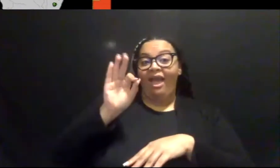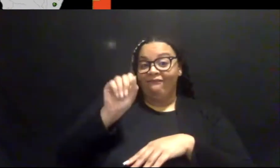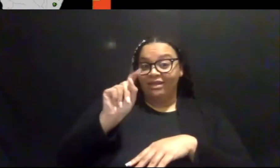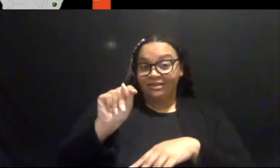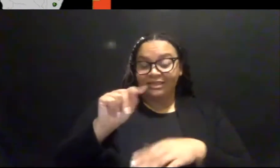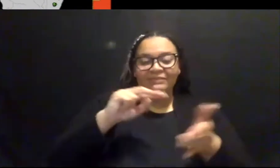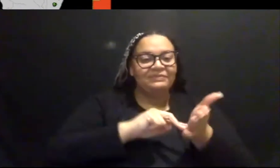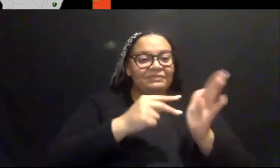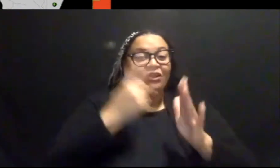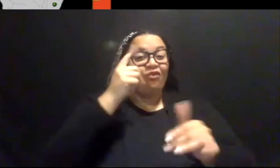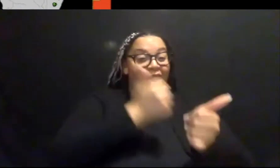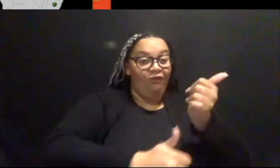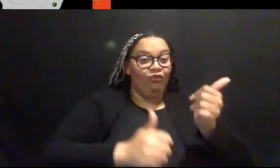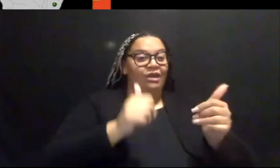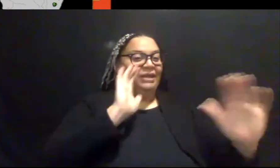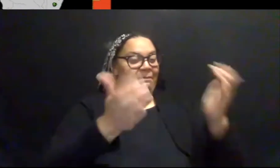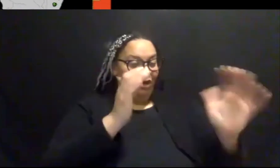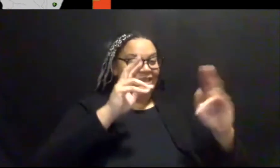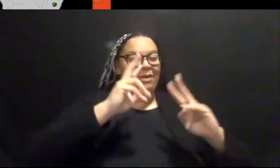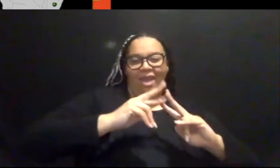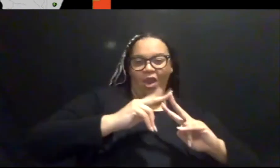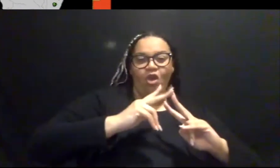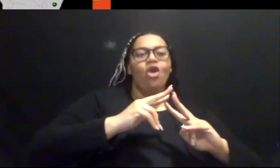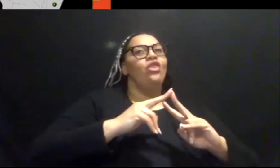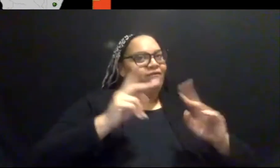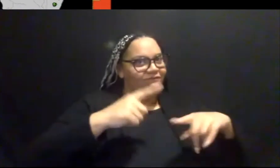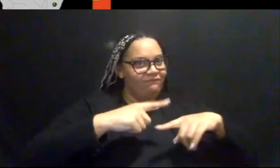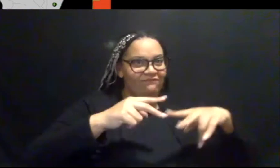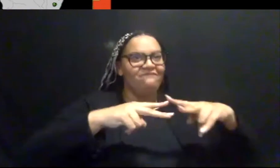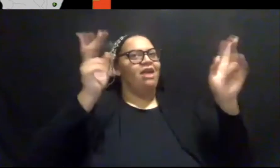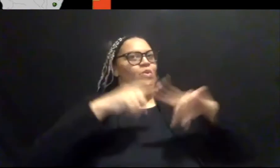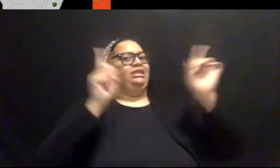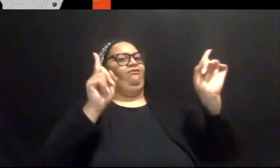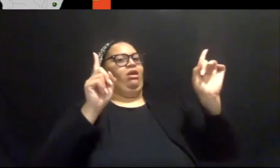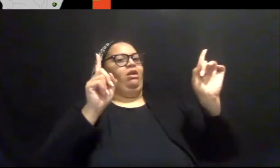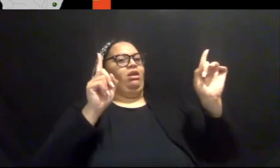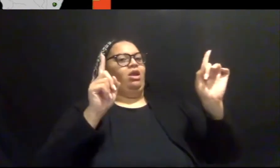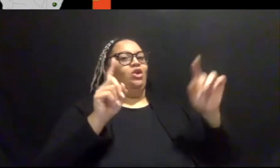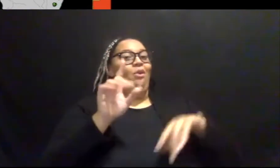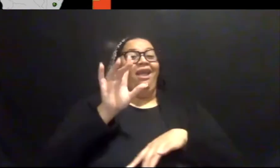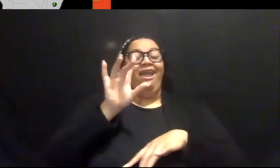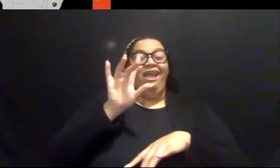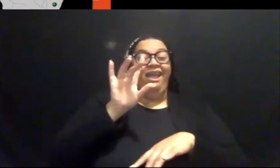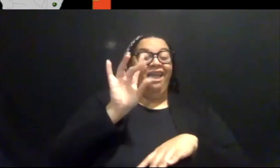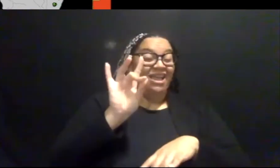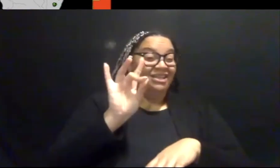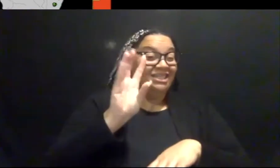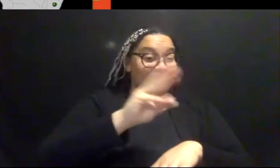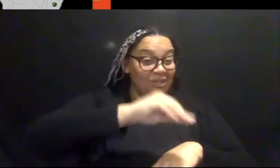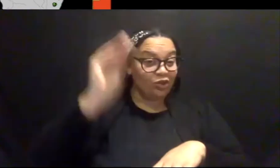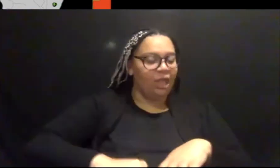pairwise comparison of sites, they're actually pretty different from each other. So almost 86% of them were different from each